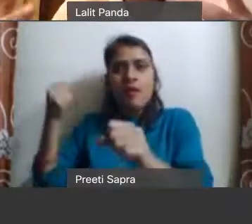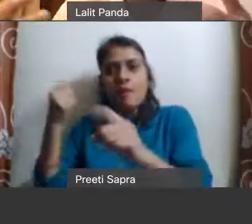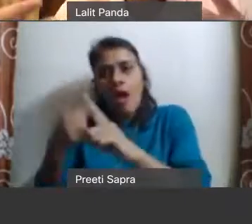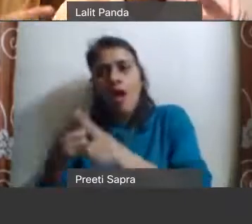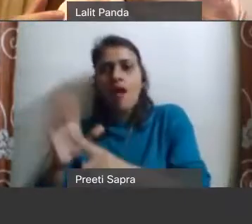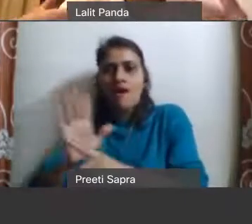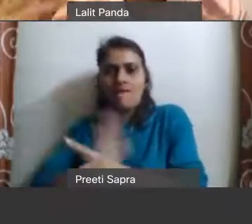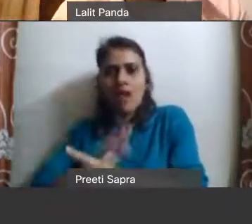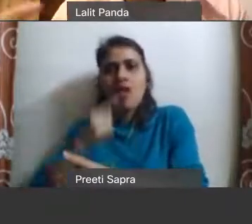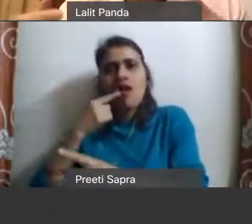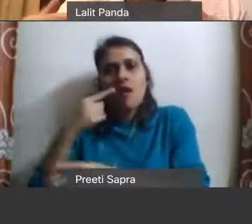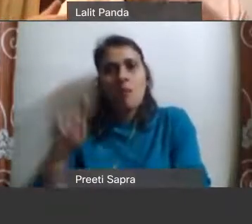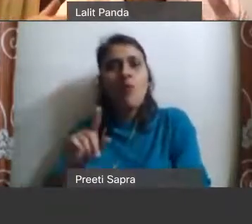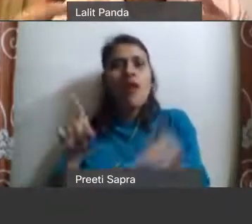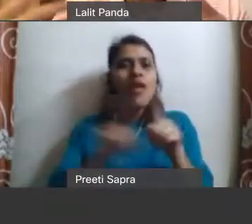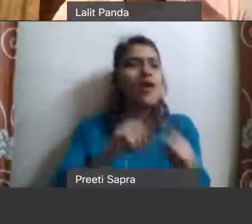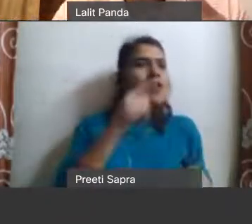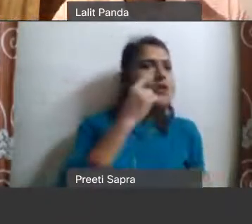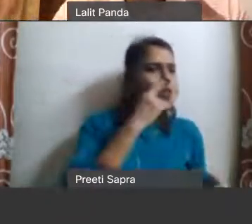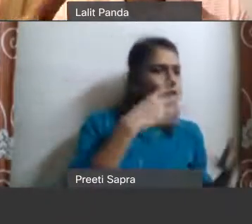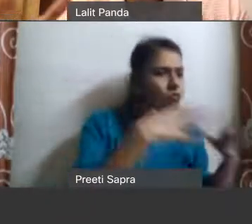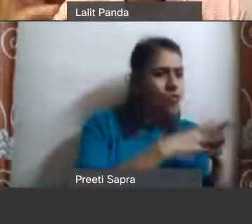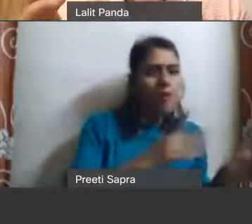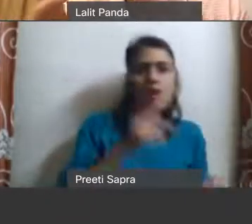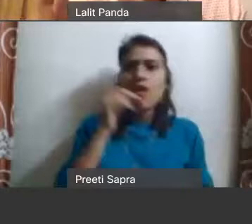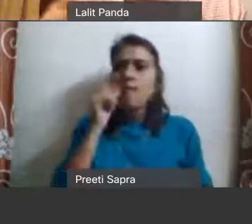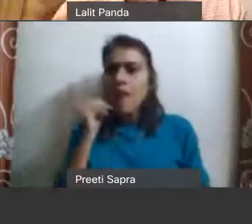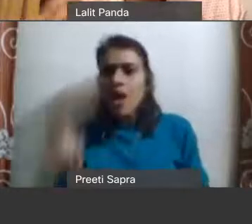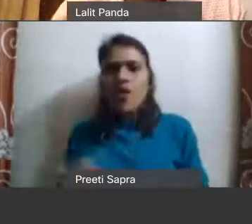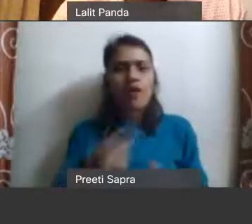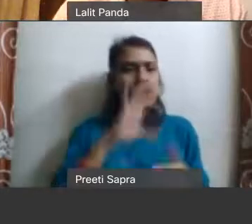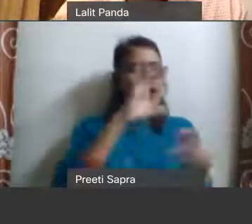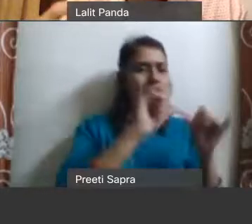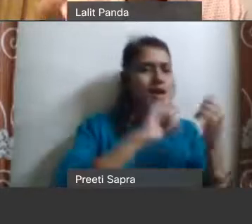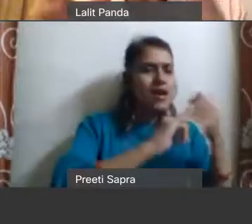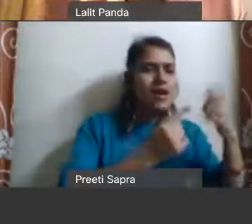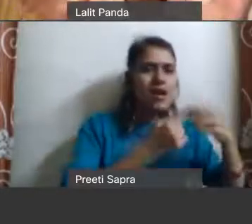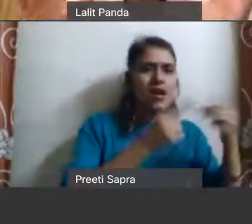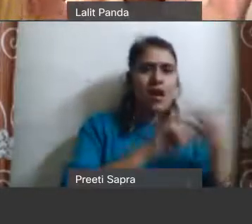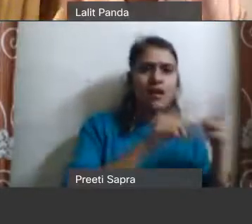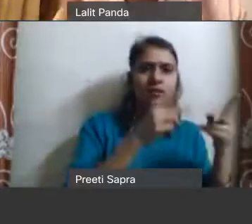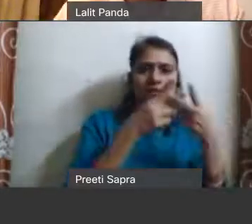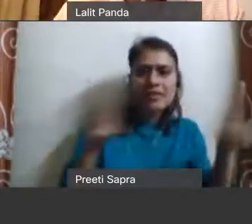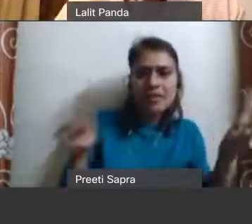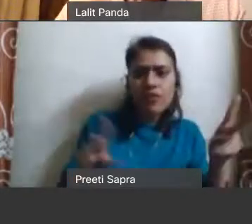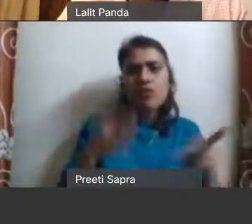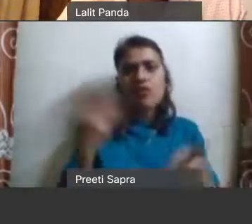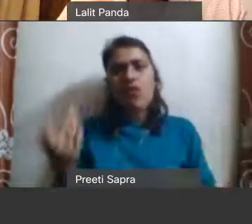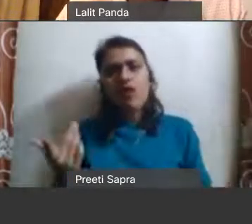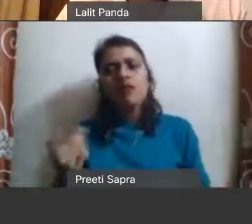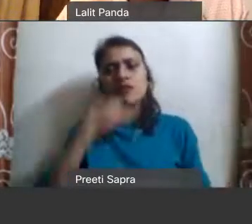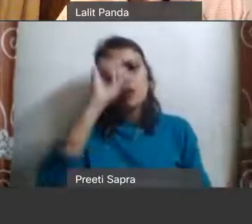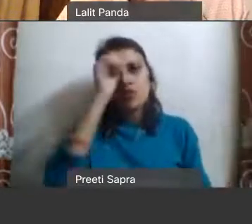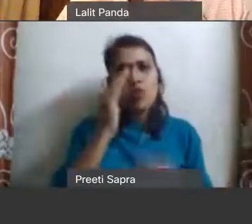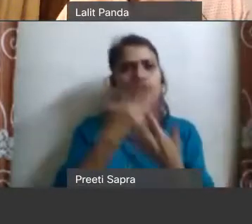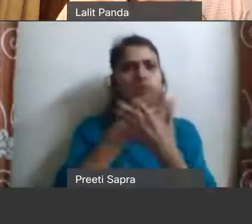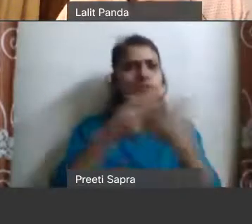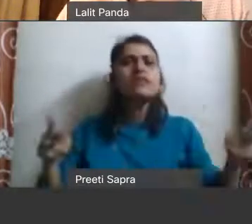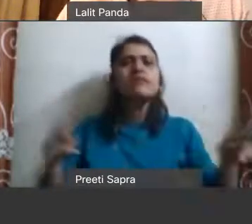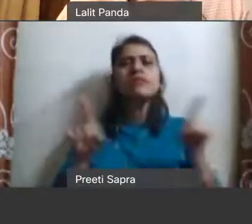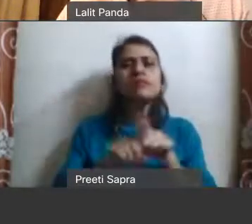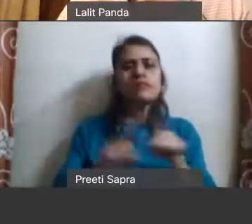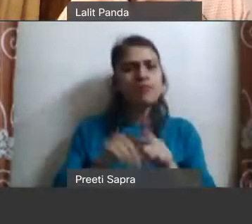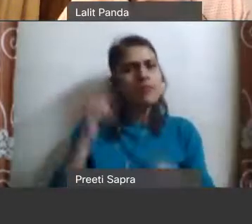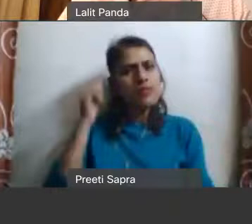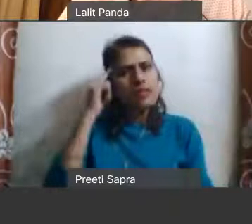and another, or men and women, or one caste or the other, be decided on the basis of an objective that the government has come up with?